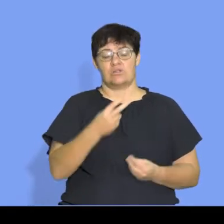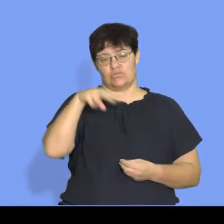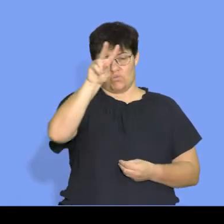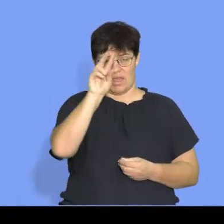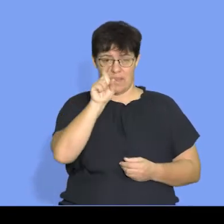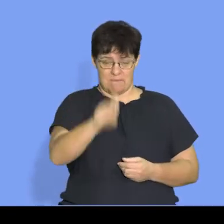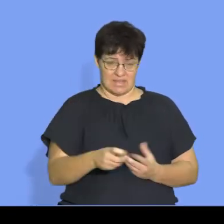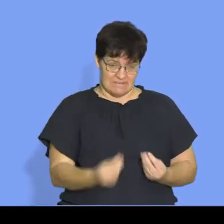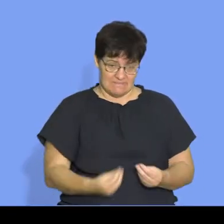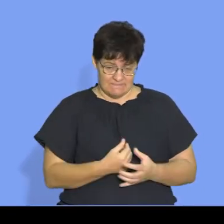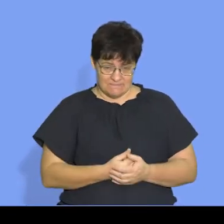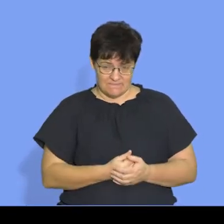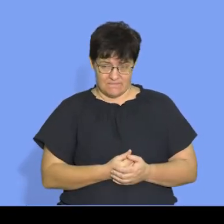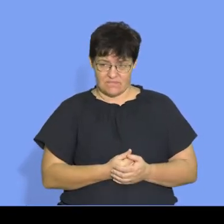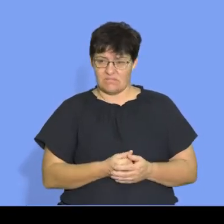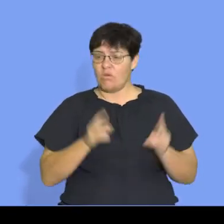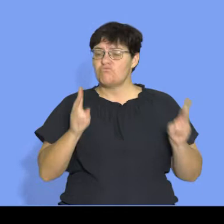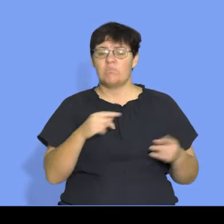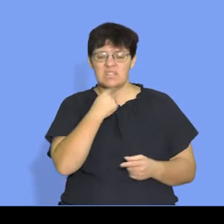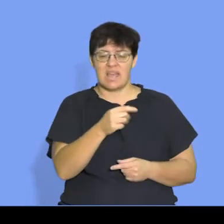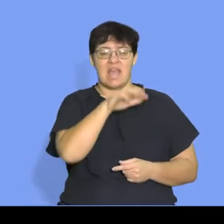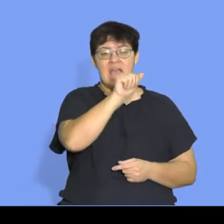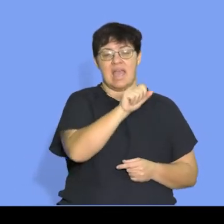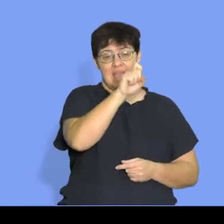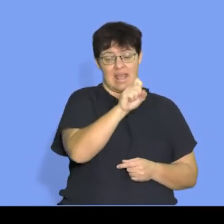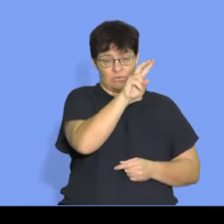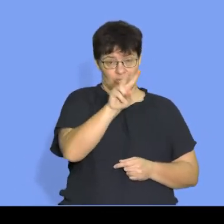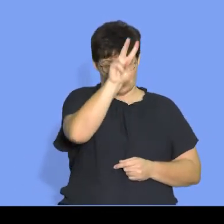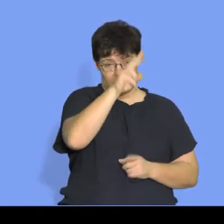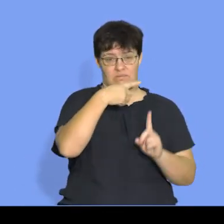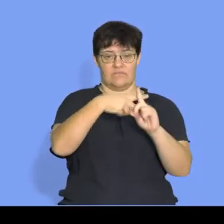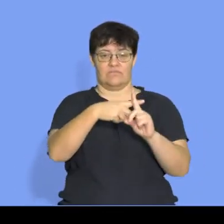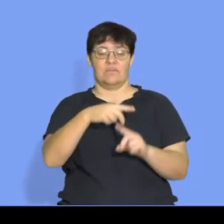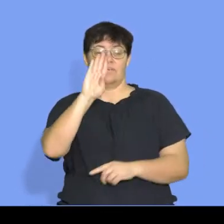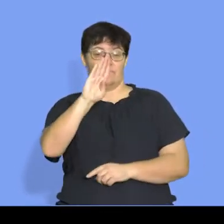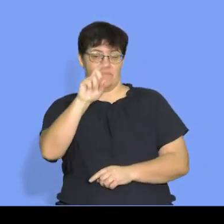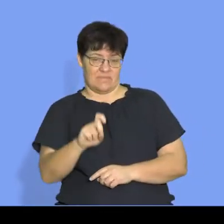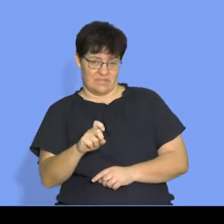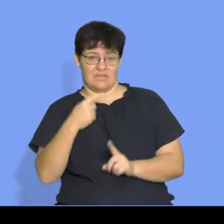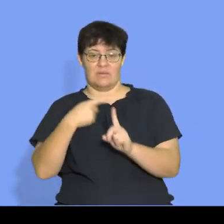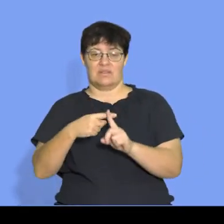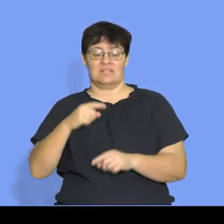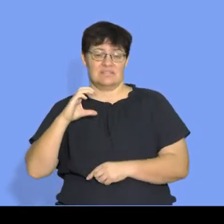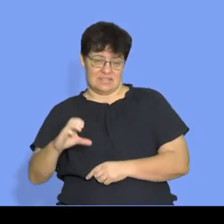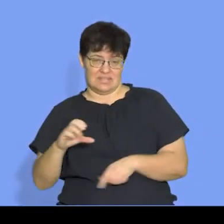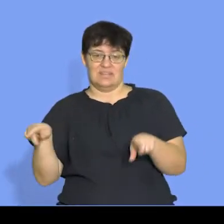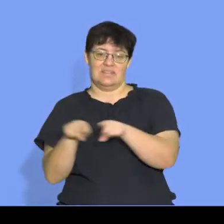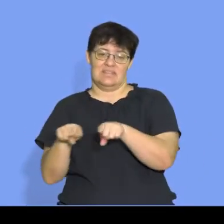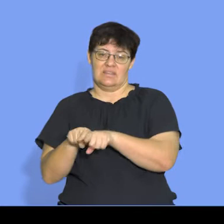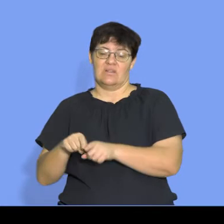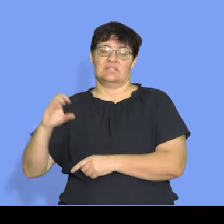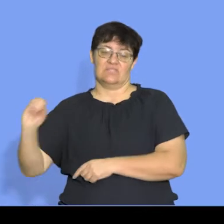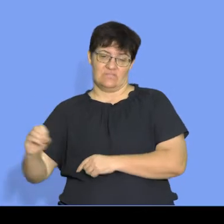standard form for this is normally given as ax squared plus bx plus c equal to 0.